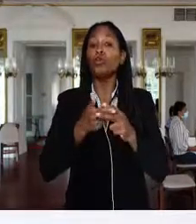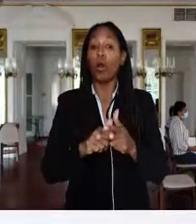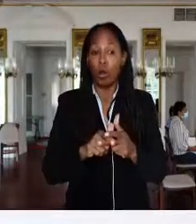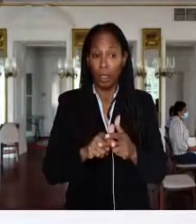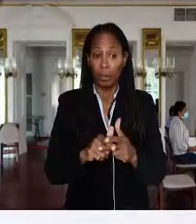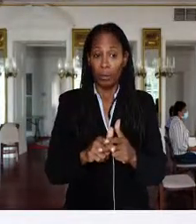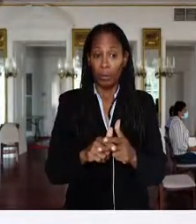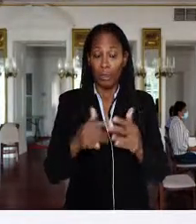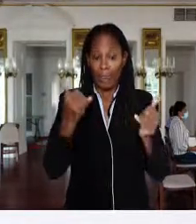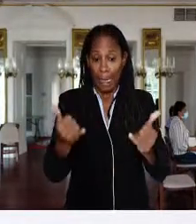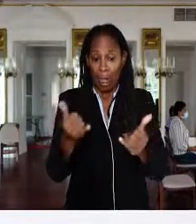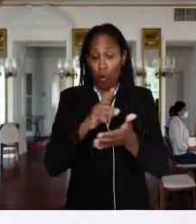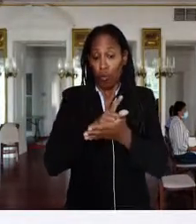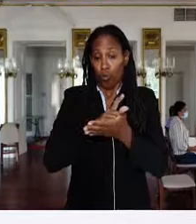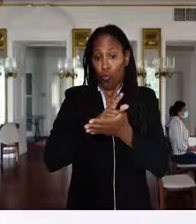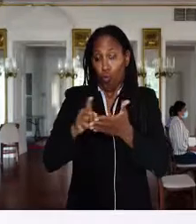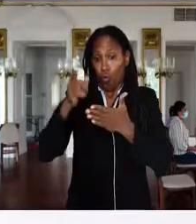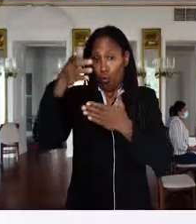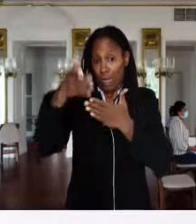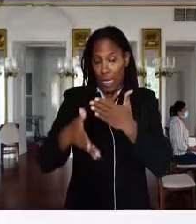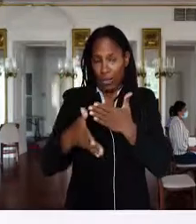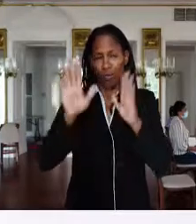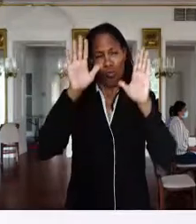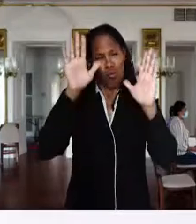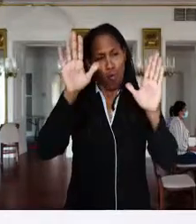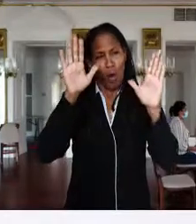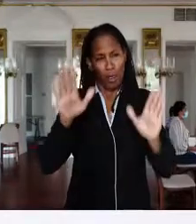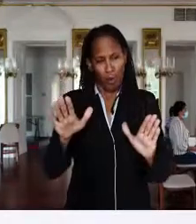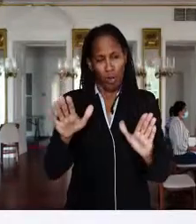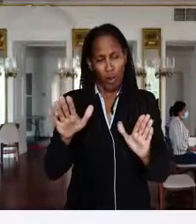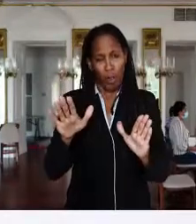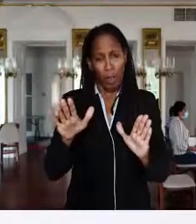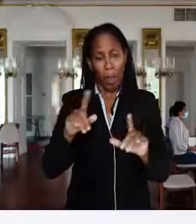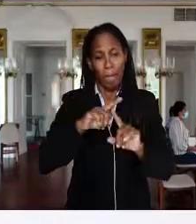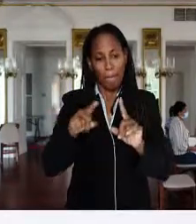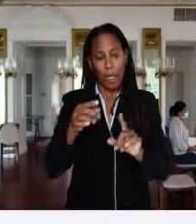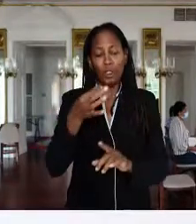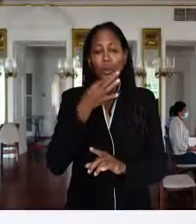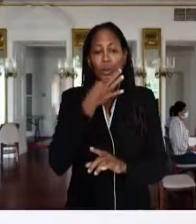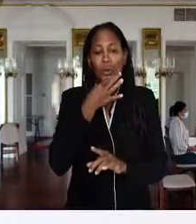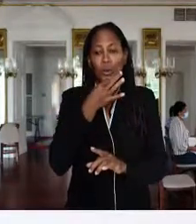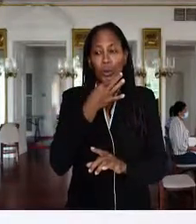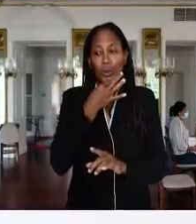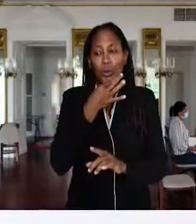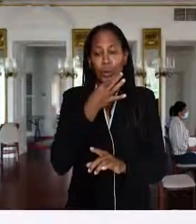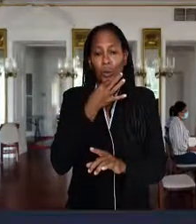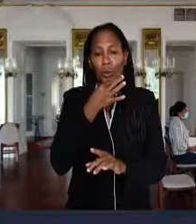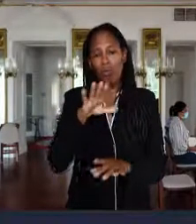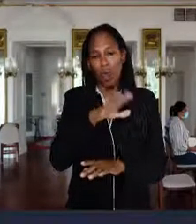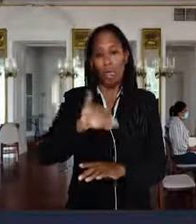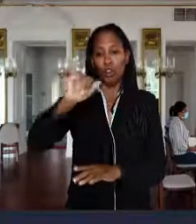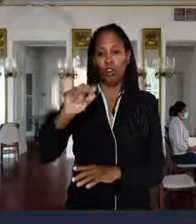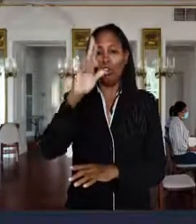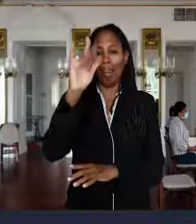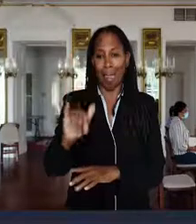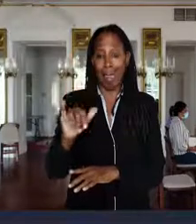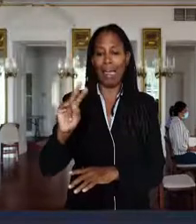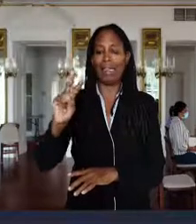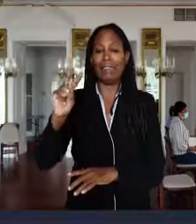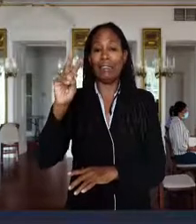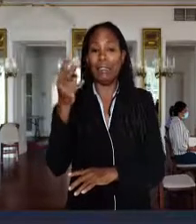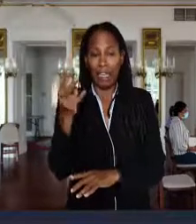weekend, which is great news, and have begun our pilot testing, which will be finished on July 2nd. The pilot has actually